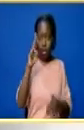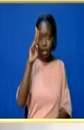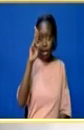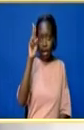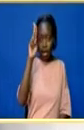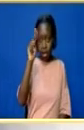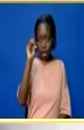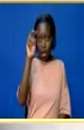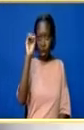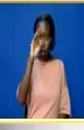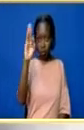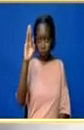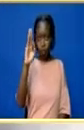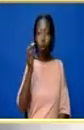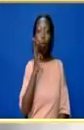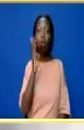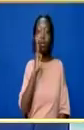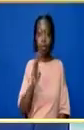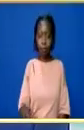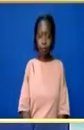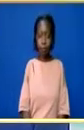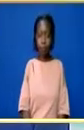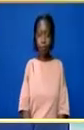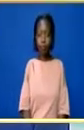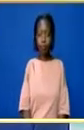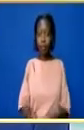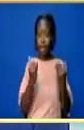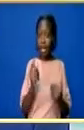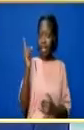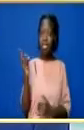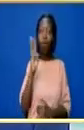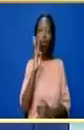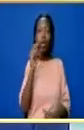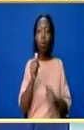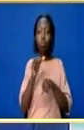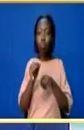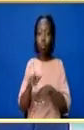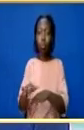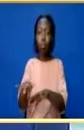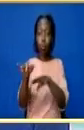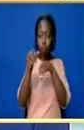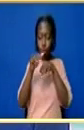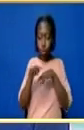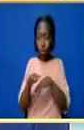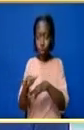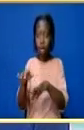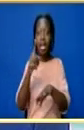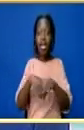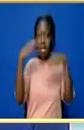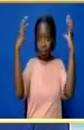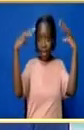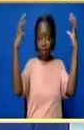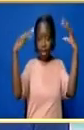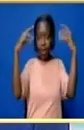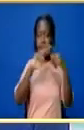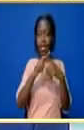call it runoff water. This is the water that flows. Okay. So when it is raining and